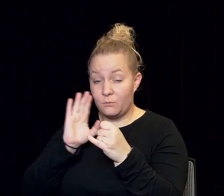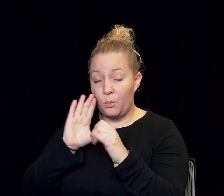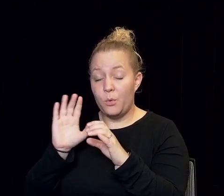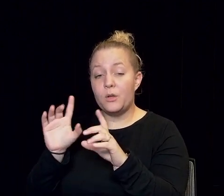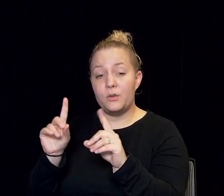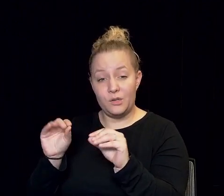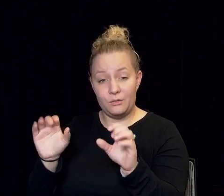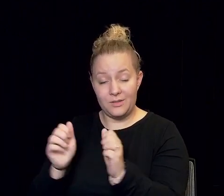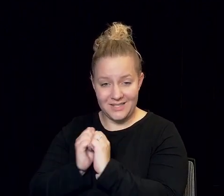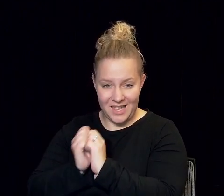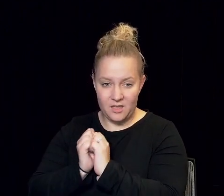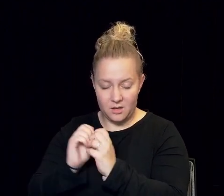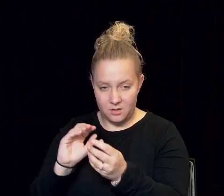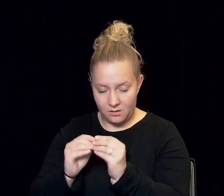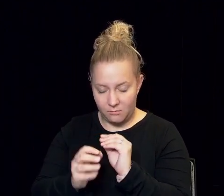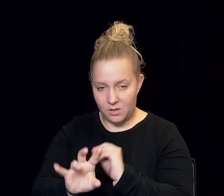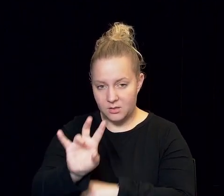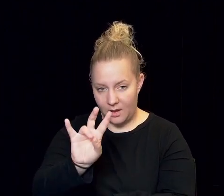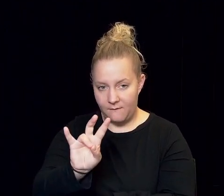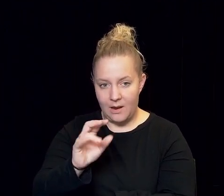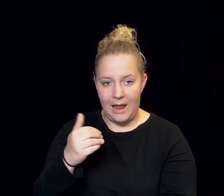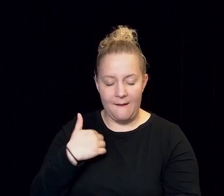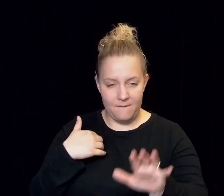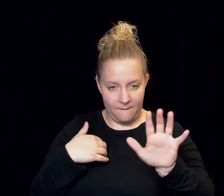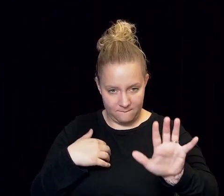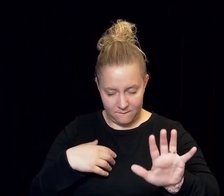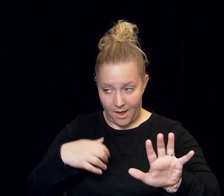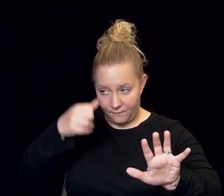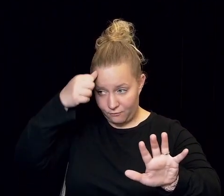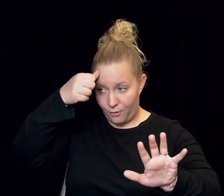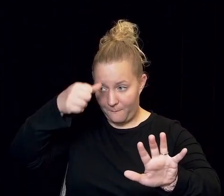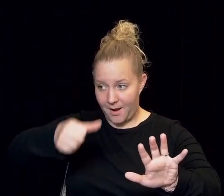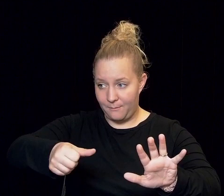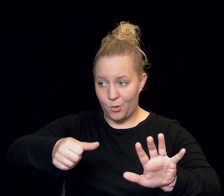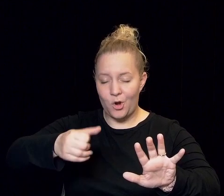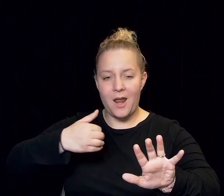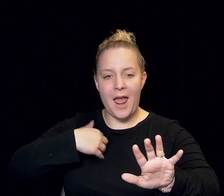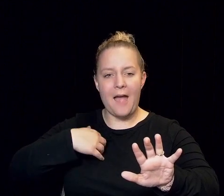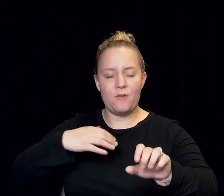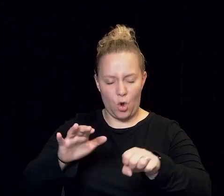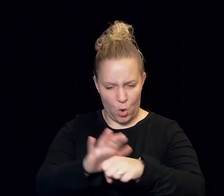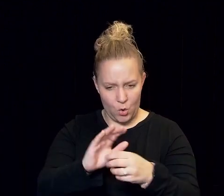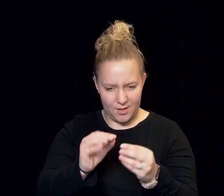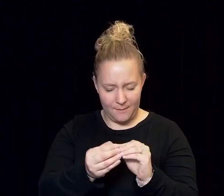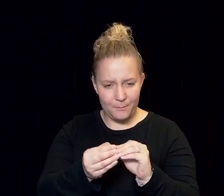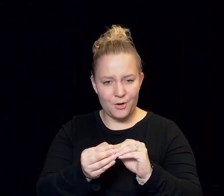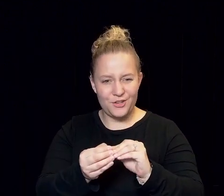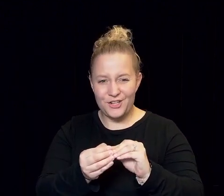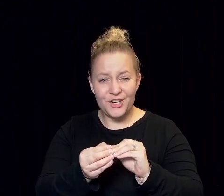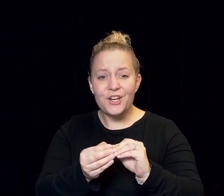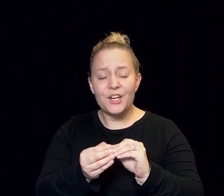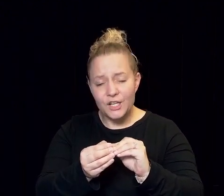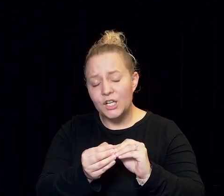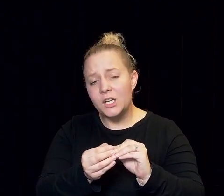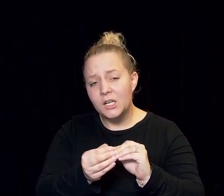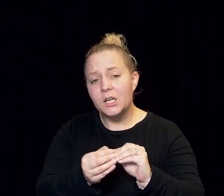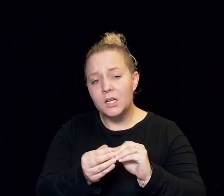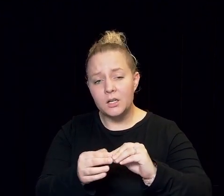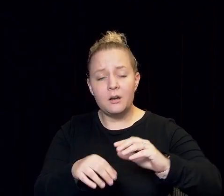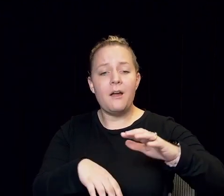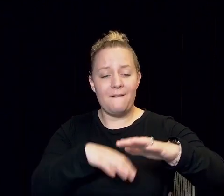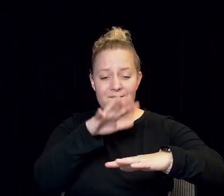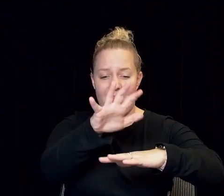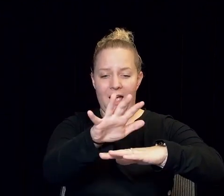question 7. I got 5. And remember, whenever we have 5 or any whole number, just or integer, I guess, put it over